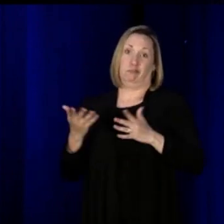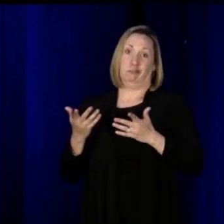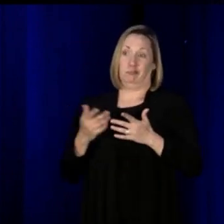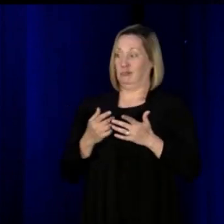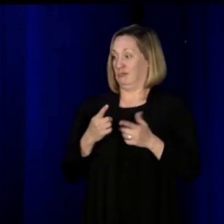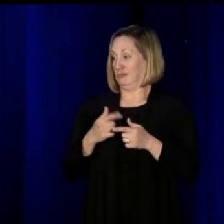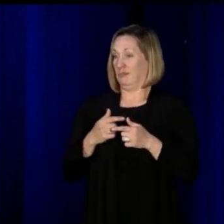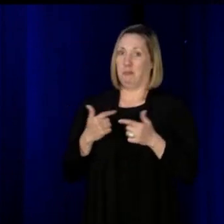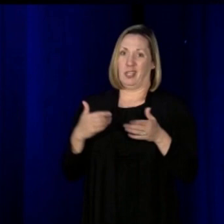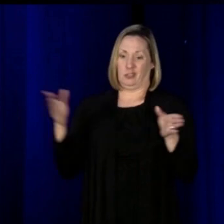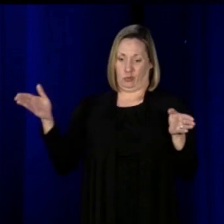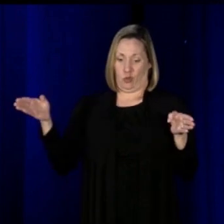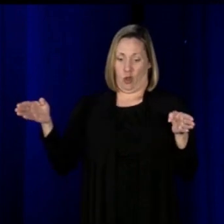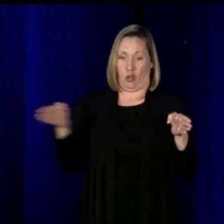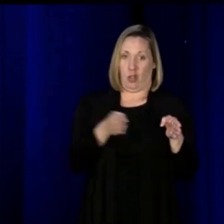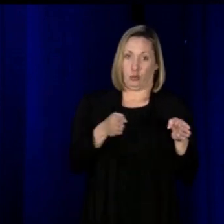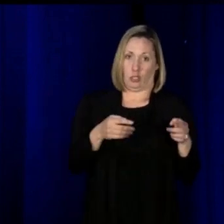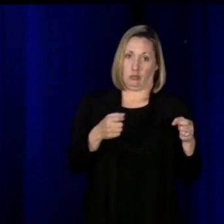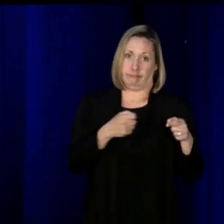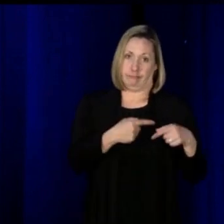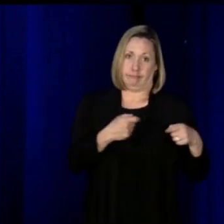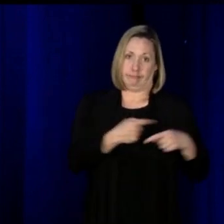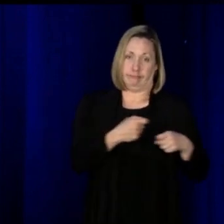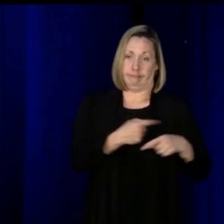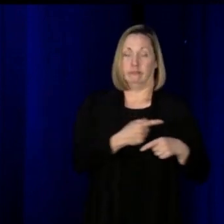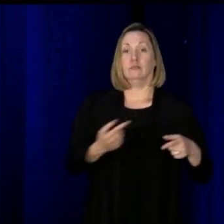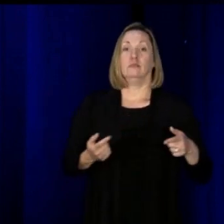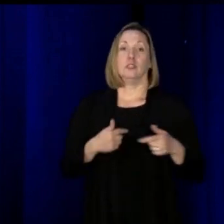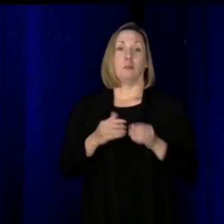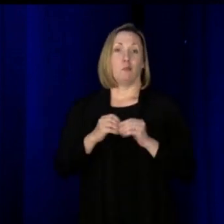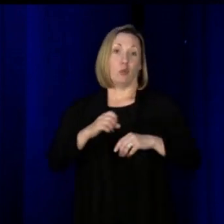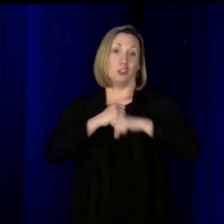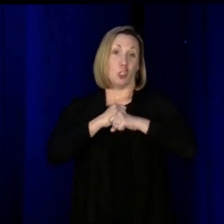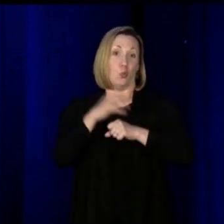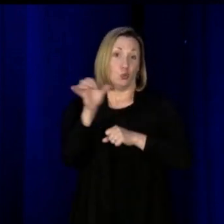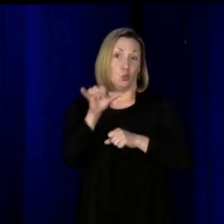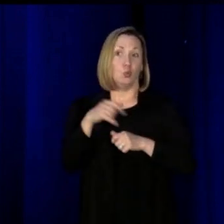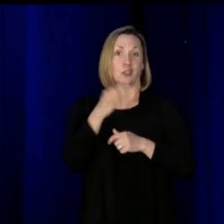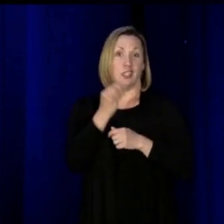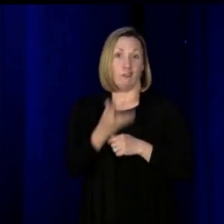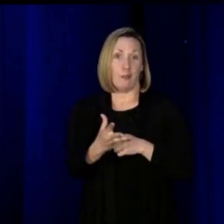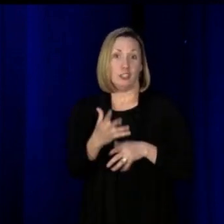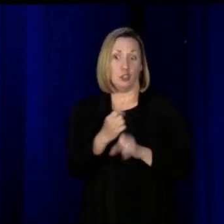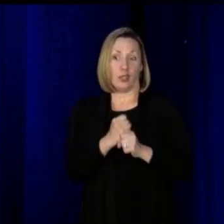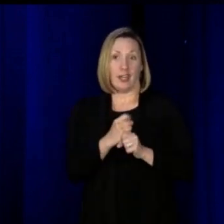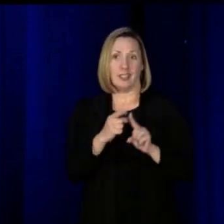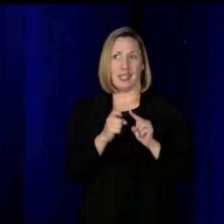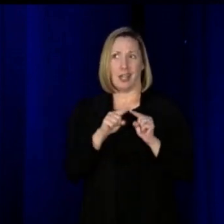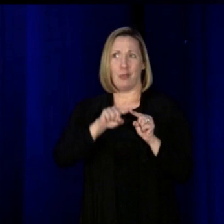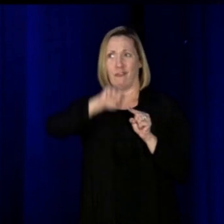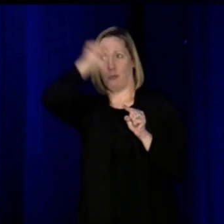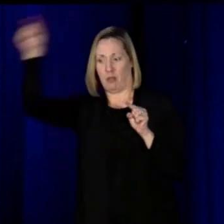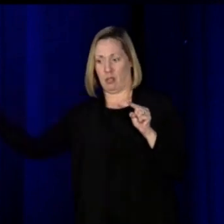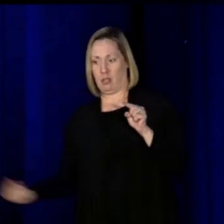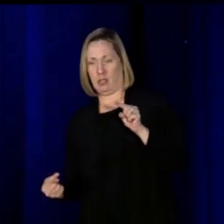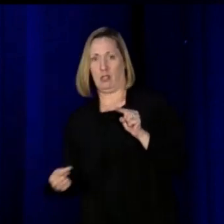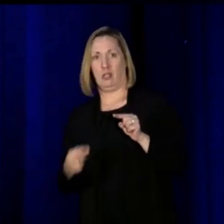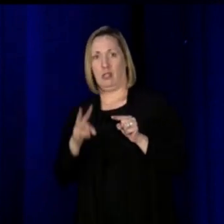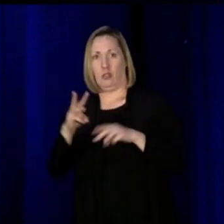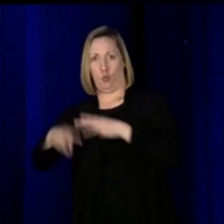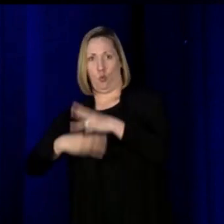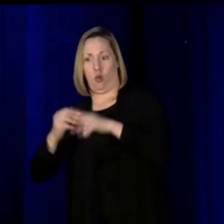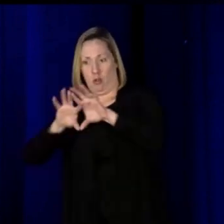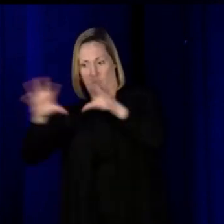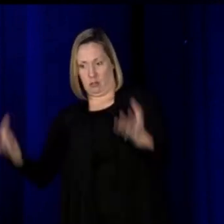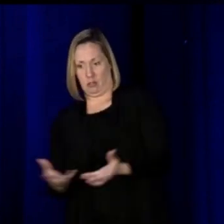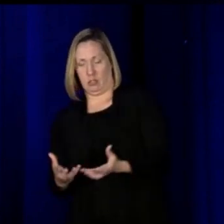about the distance that the request has to travel, and also will be more secure because the information that you are getting is not coming from the computer